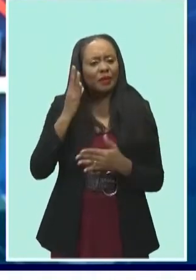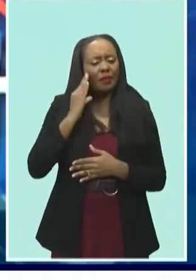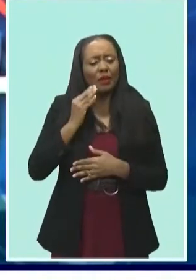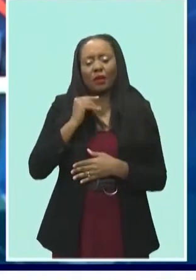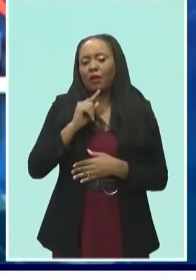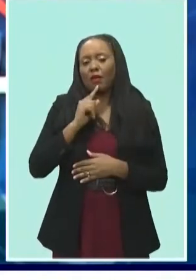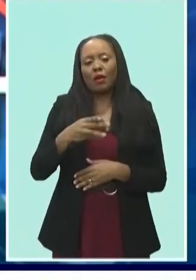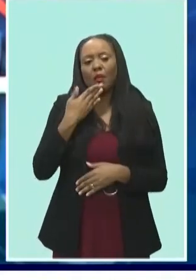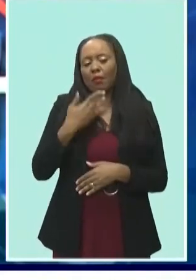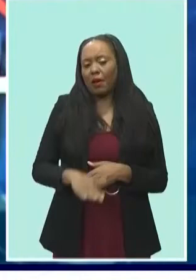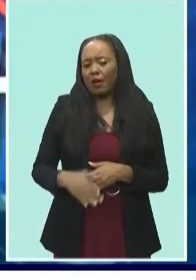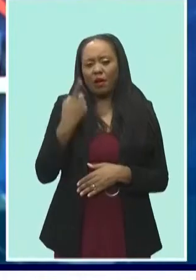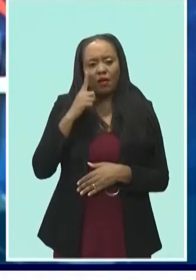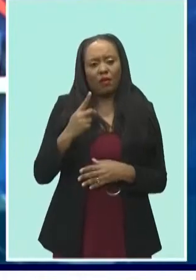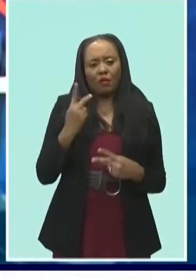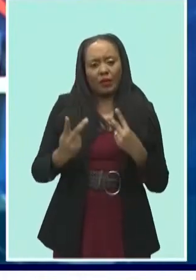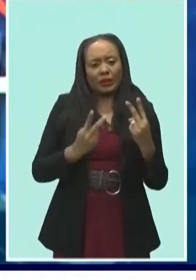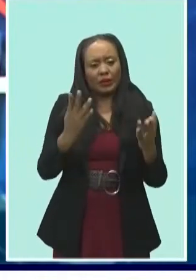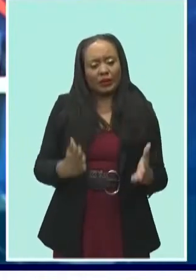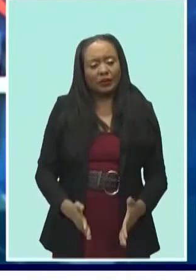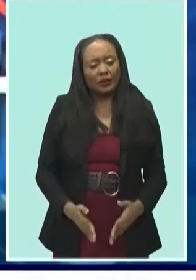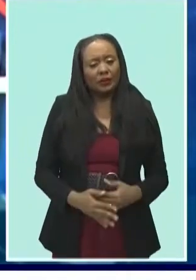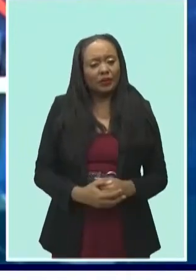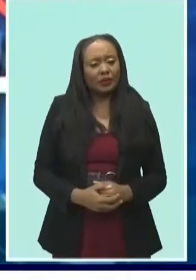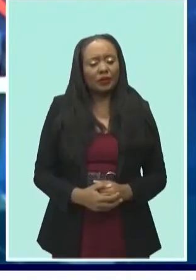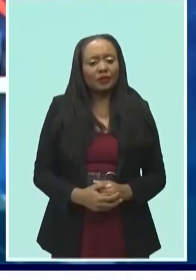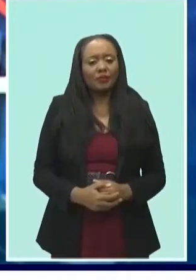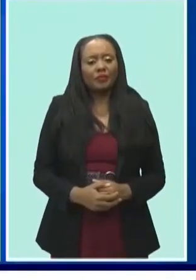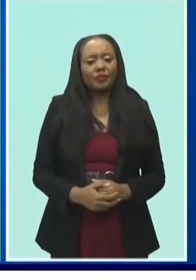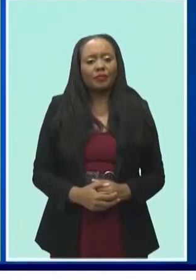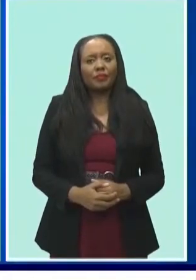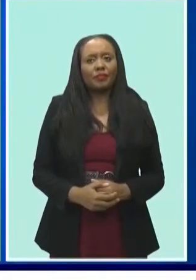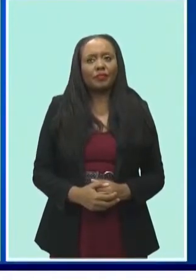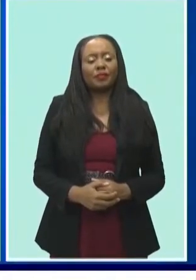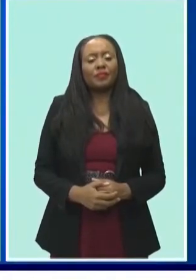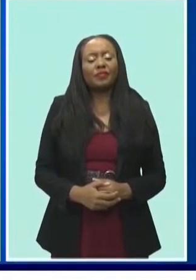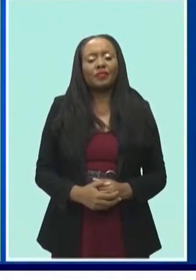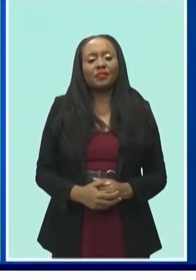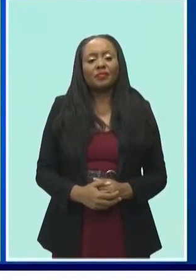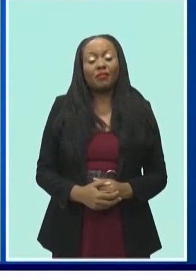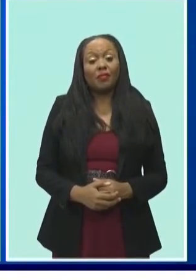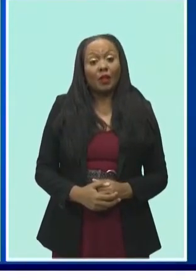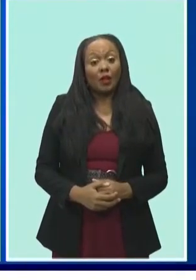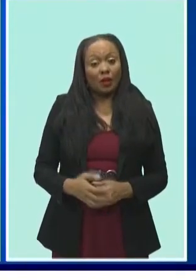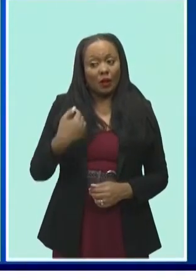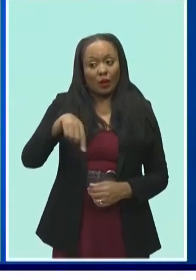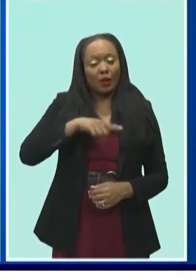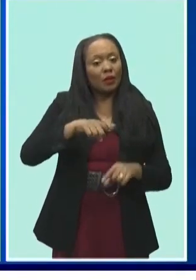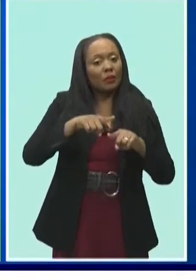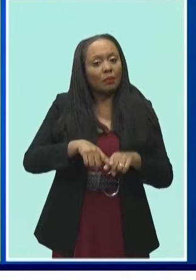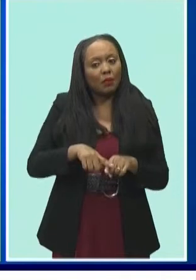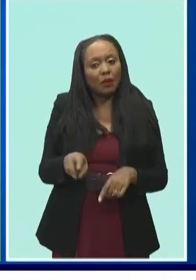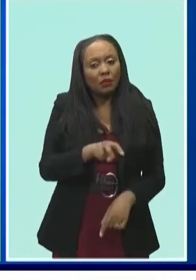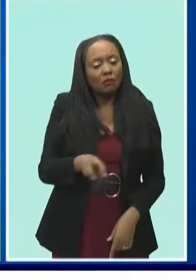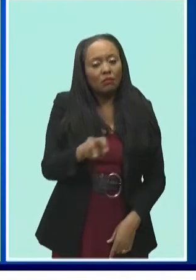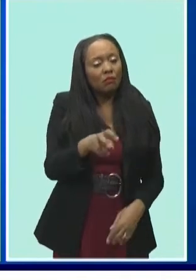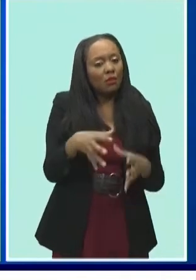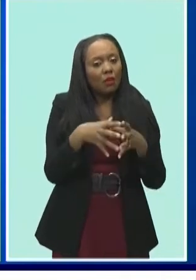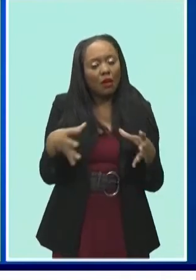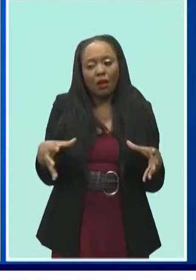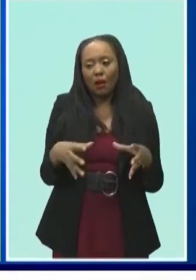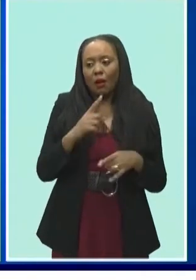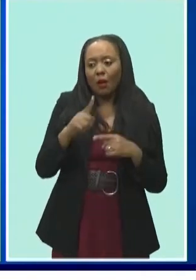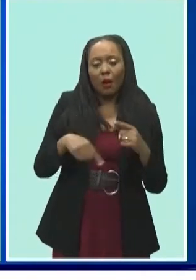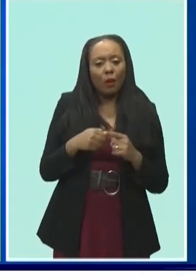can be a deal breaker for a visitor. And as a destination that's dependent on tourism, we know that every time